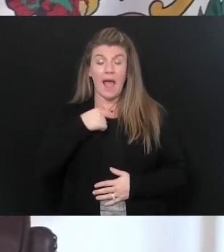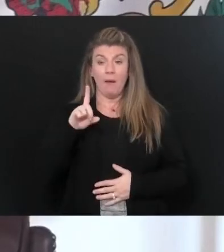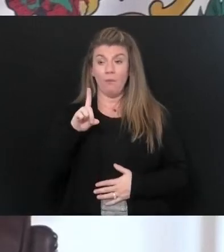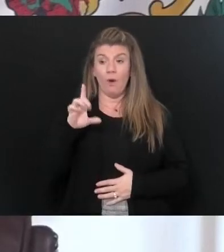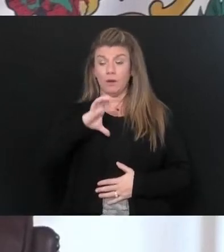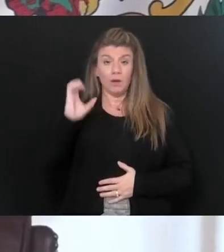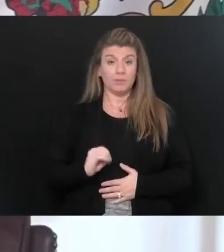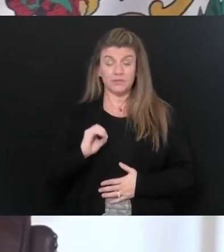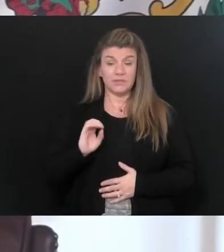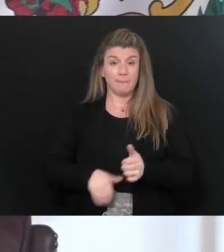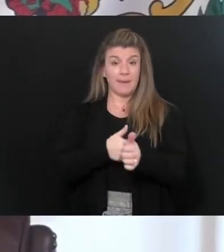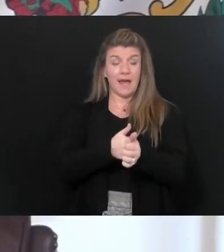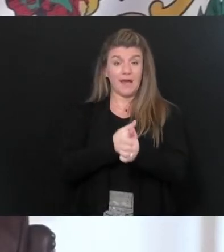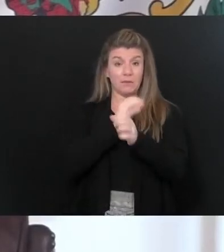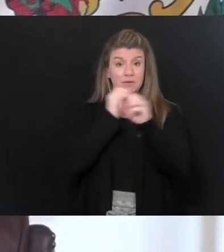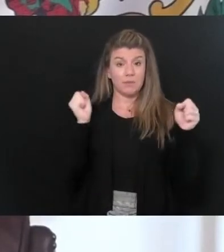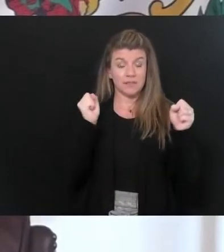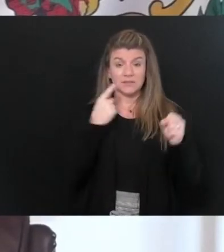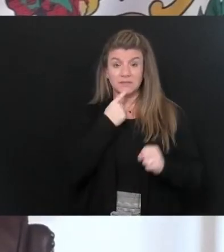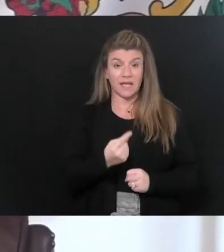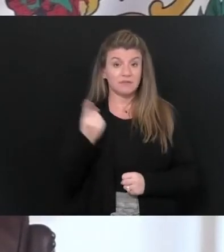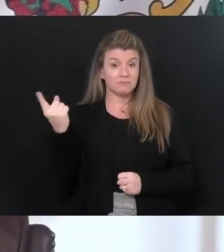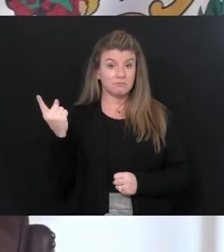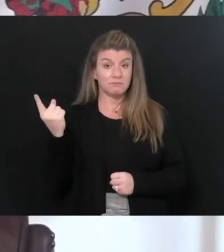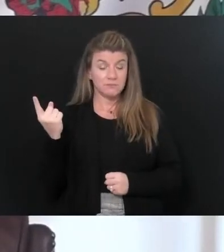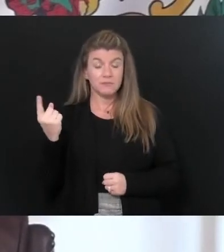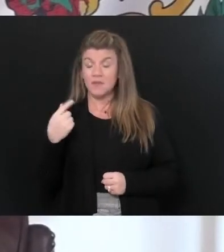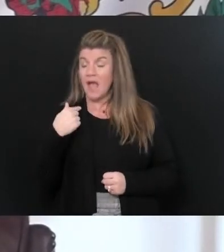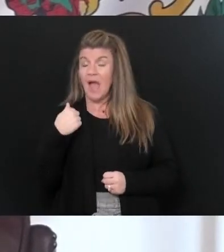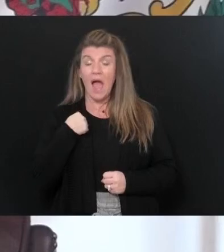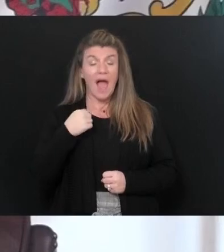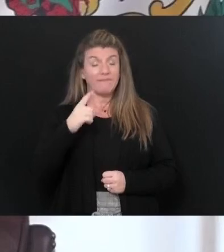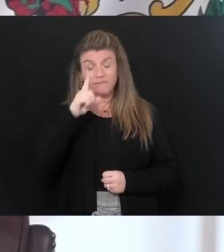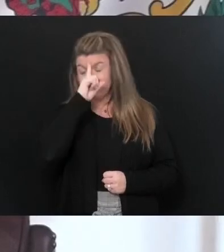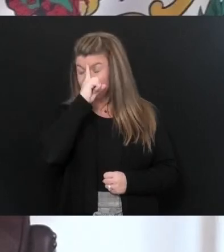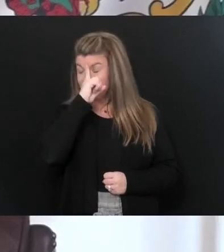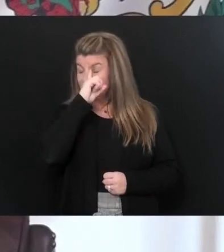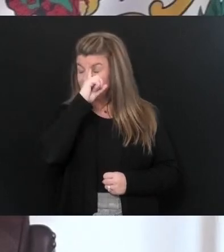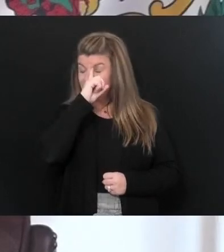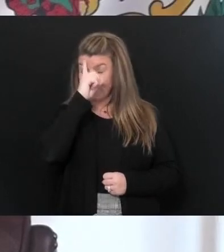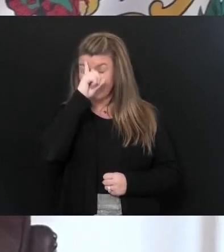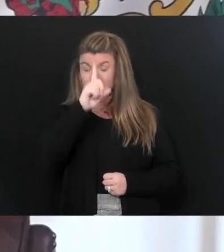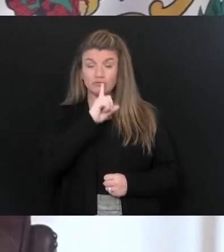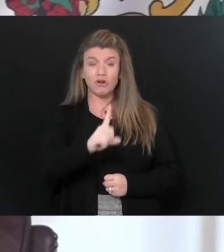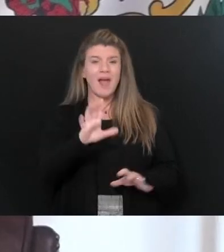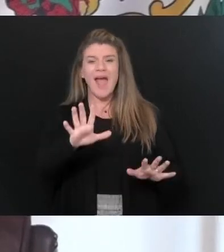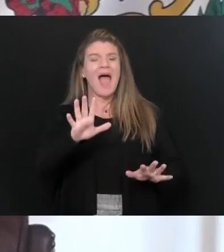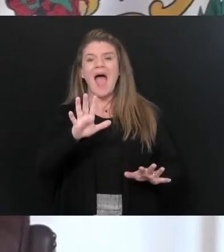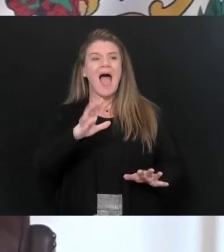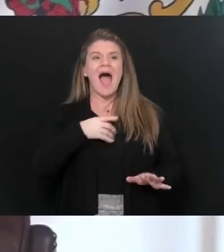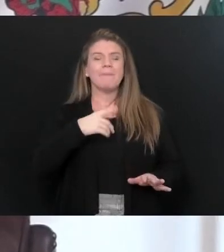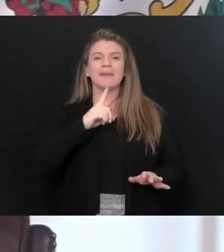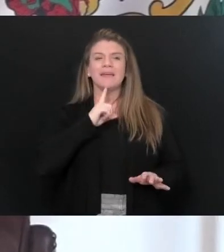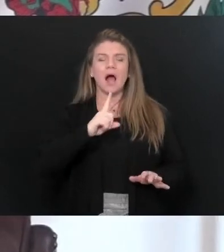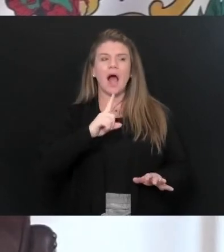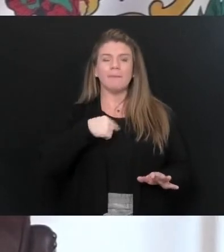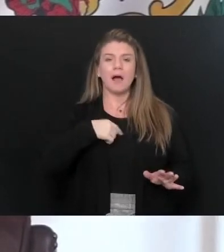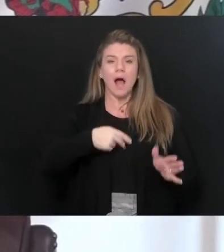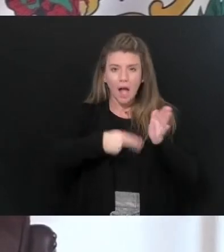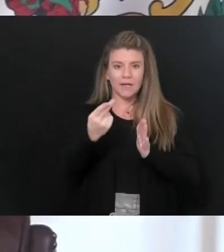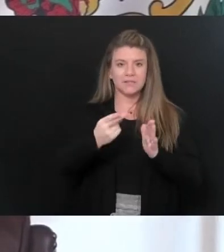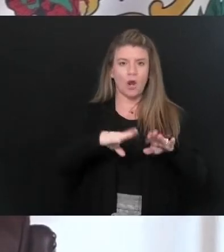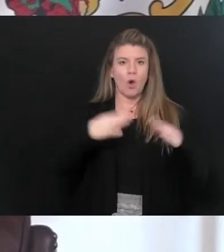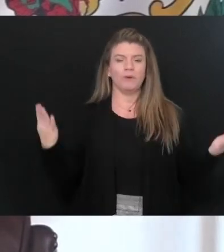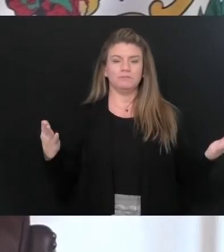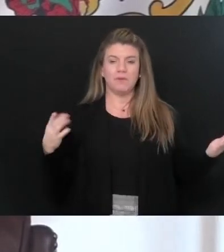100% behind what our president is saying. I am absolutely just as, I can't say it any more blunt. I have said it